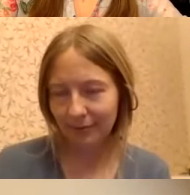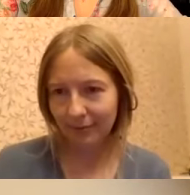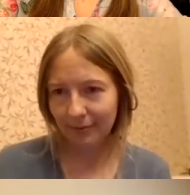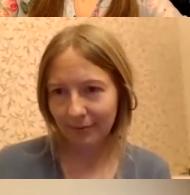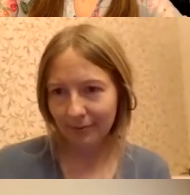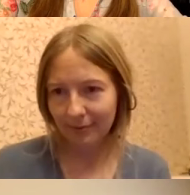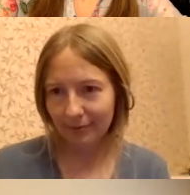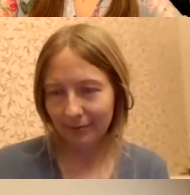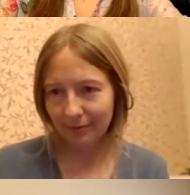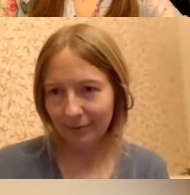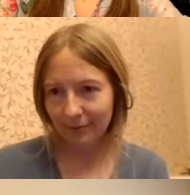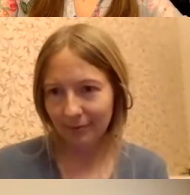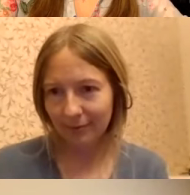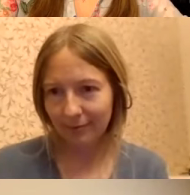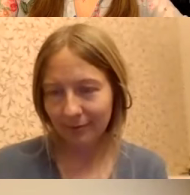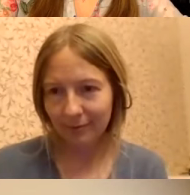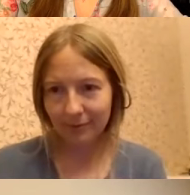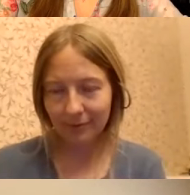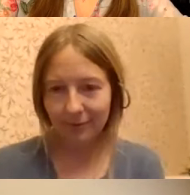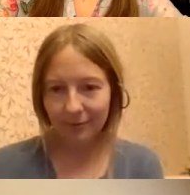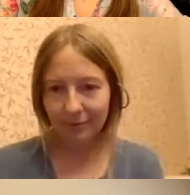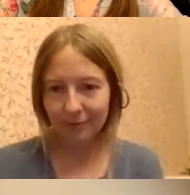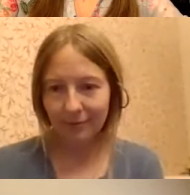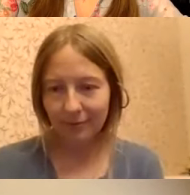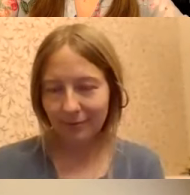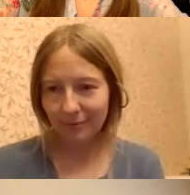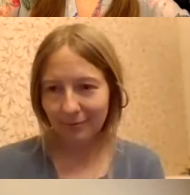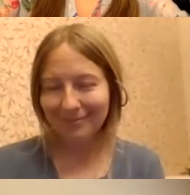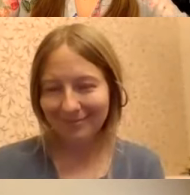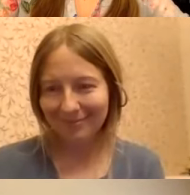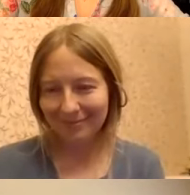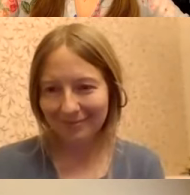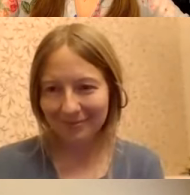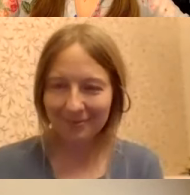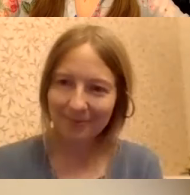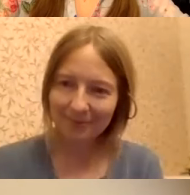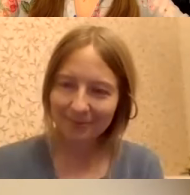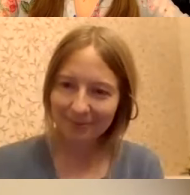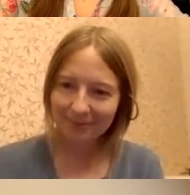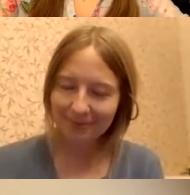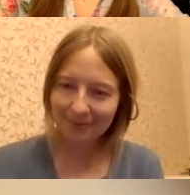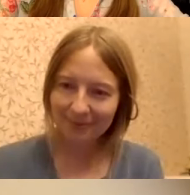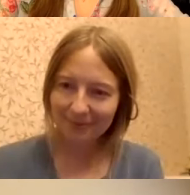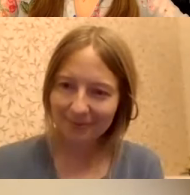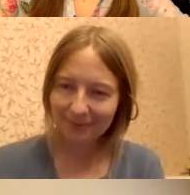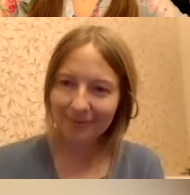are the data, we have that in the upcoming paper. So hopefully it will be come out